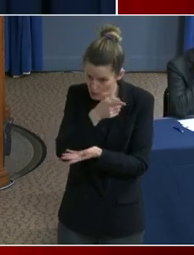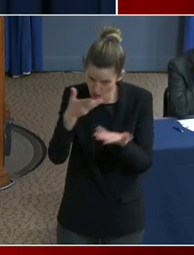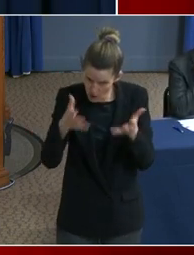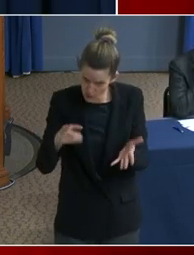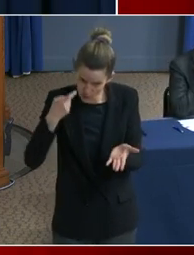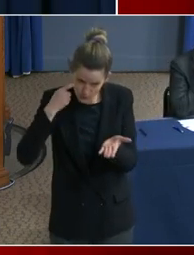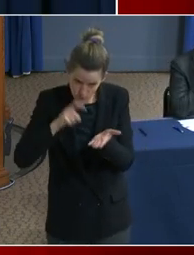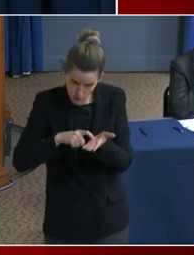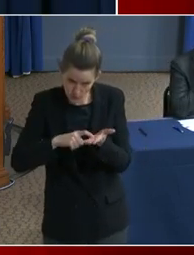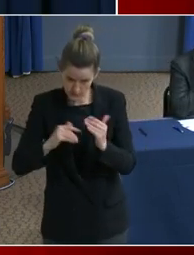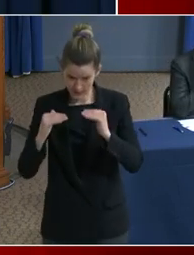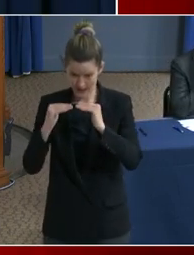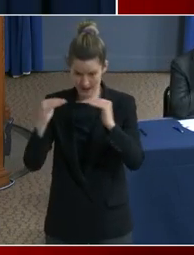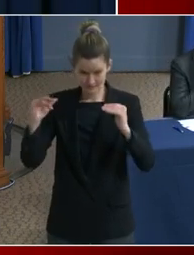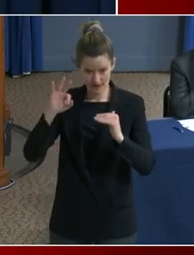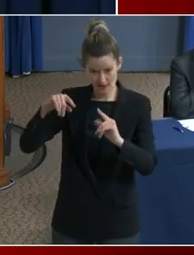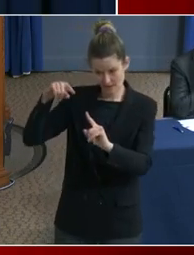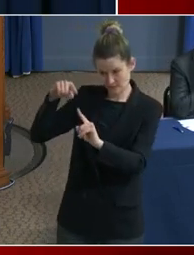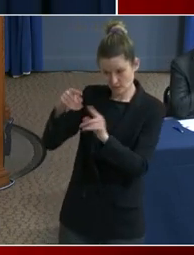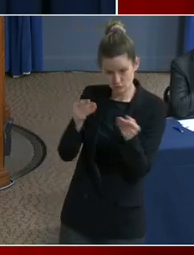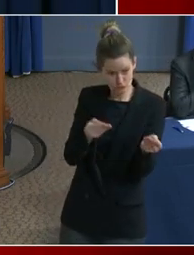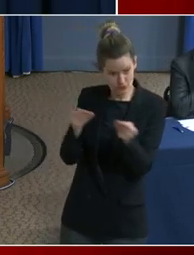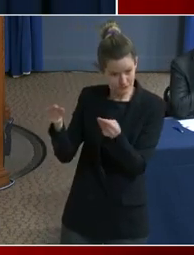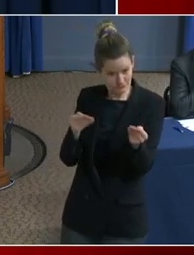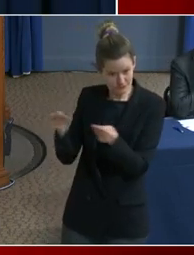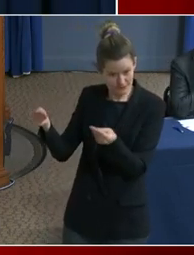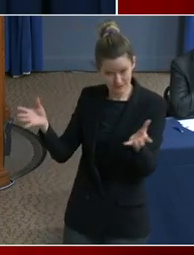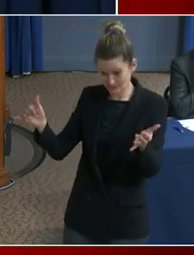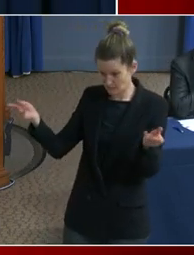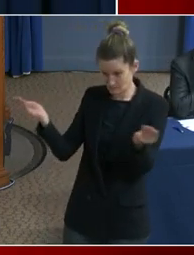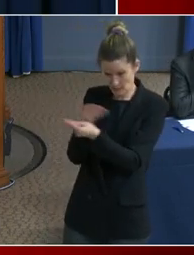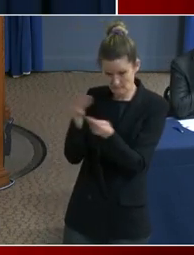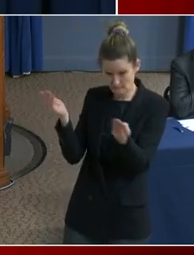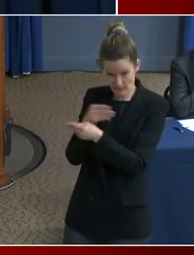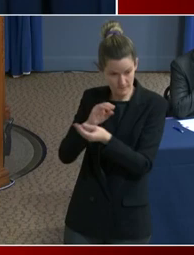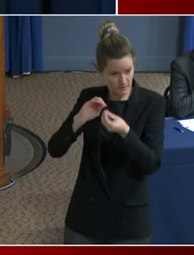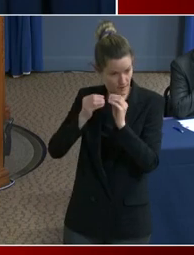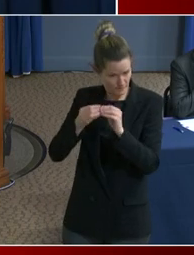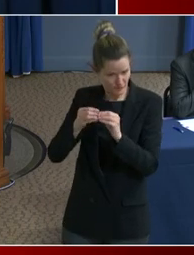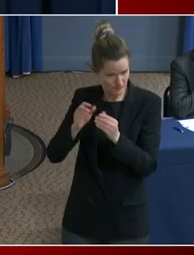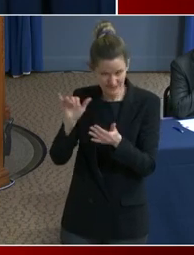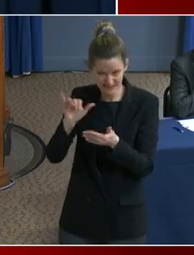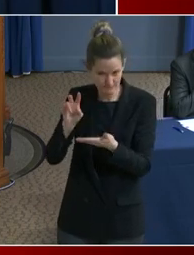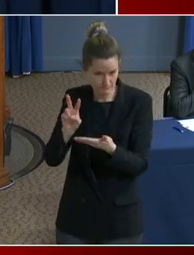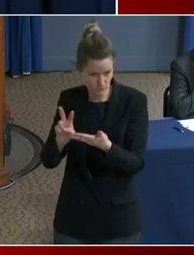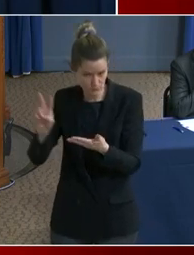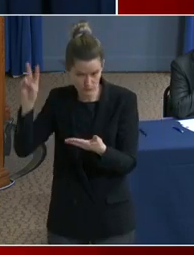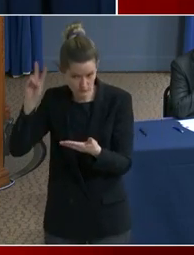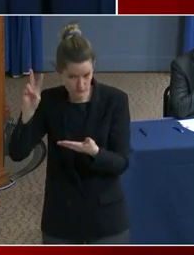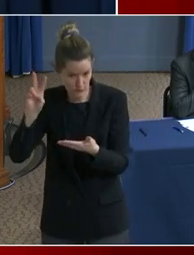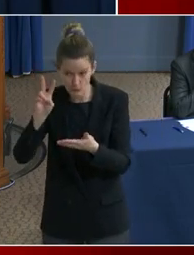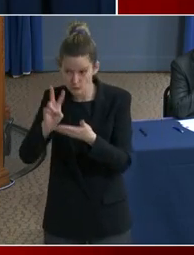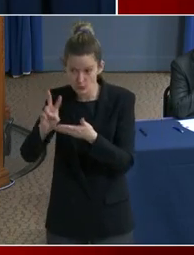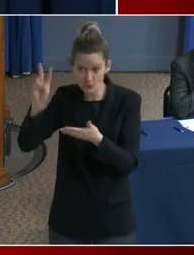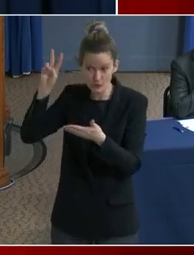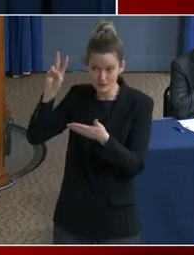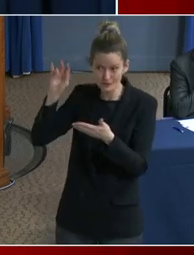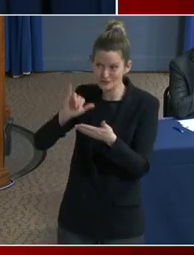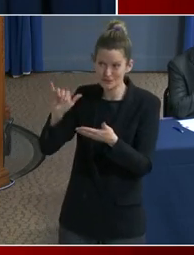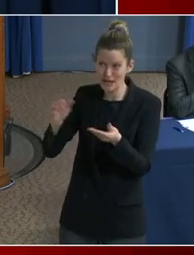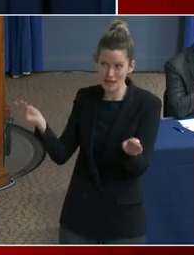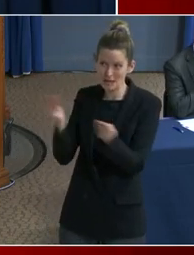of transmission is the same as it were 2 weeks ago, and our recommendation is the same as it was 2 weeks ago from DC